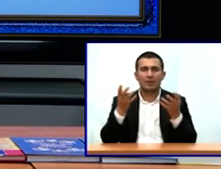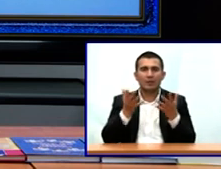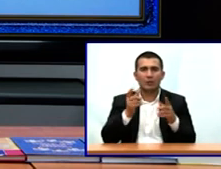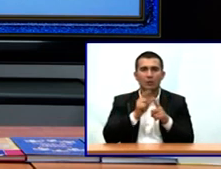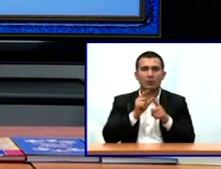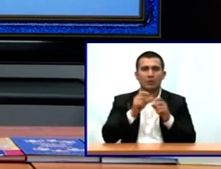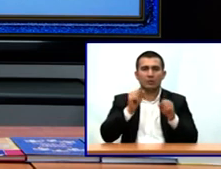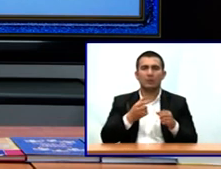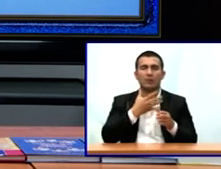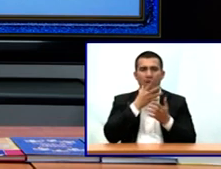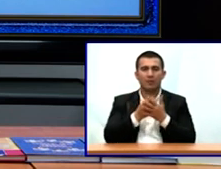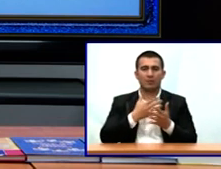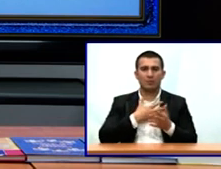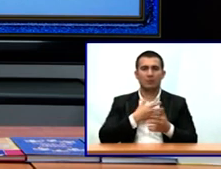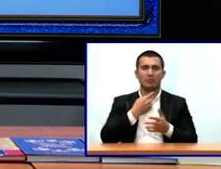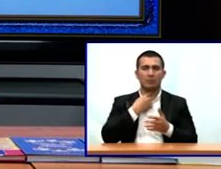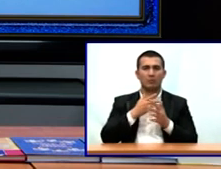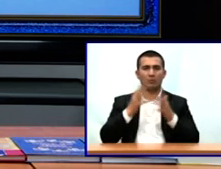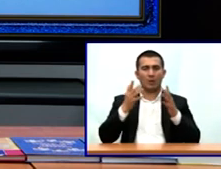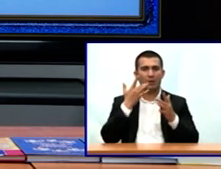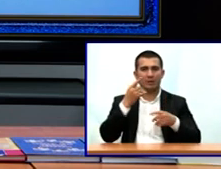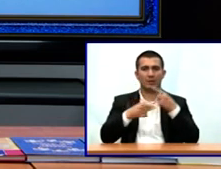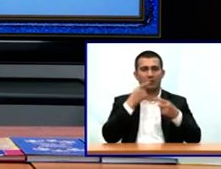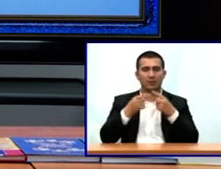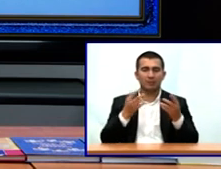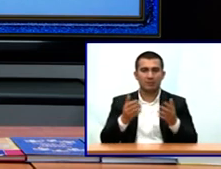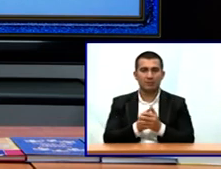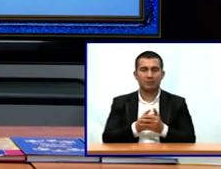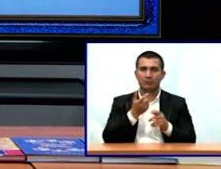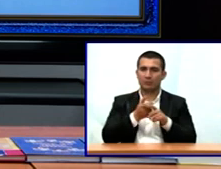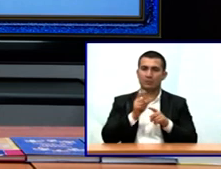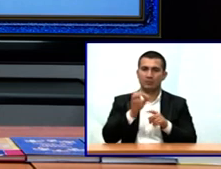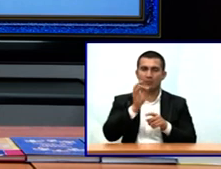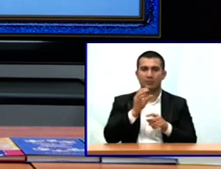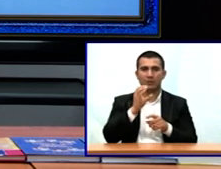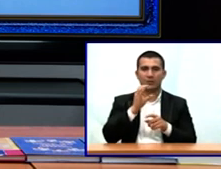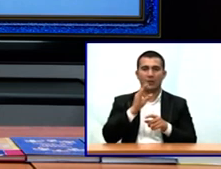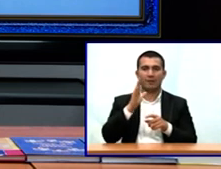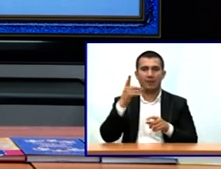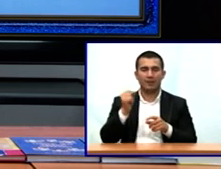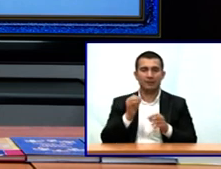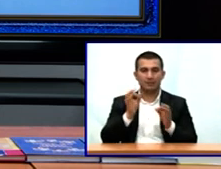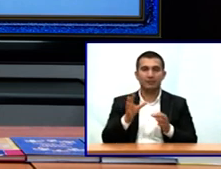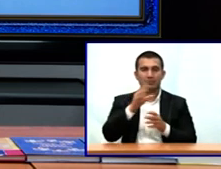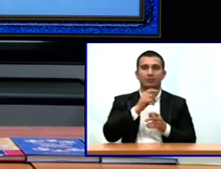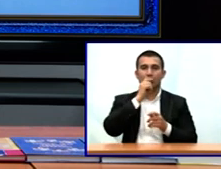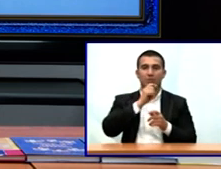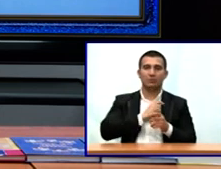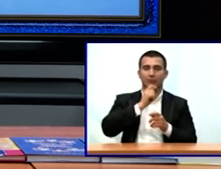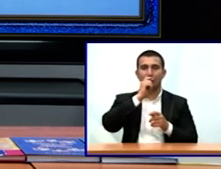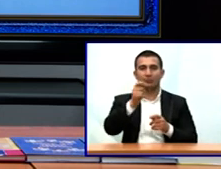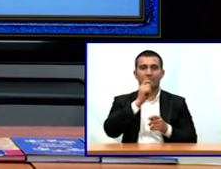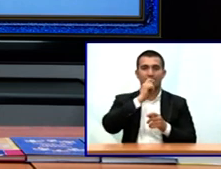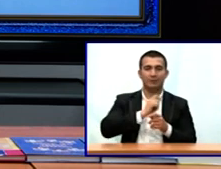biz nutqimizda ko'proq ishlatamiz? Barakalla. Sovg'a so'zini biz nutqimizda